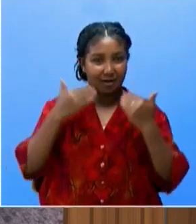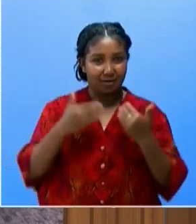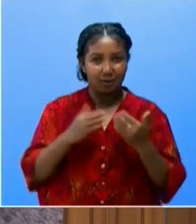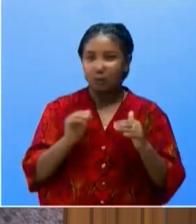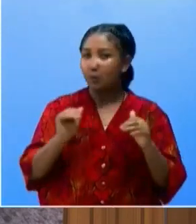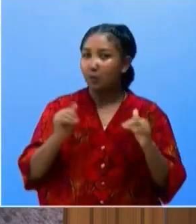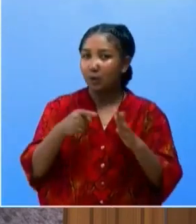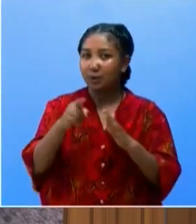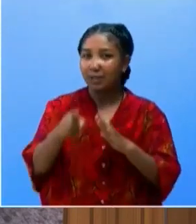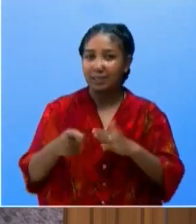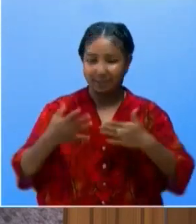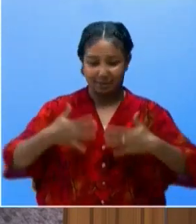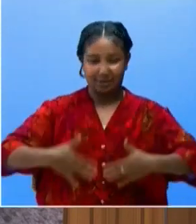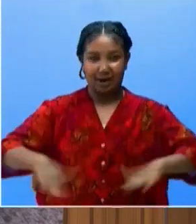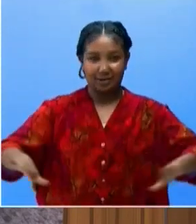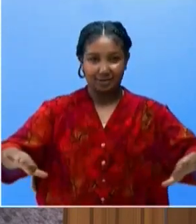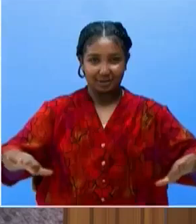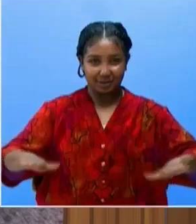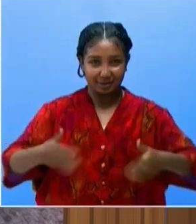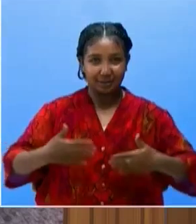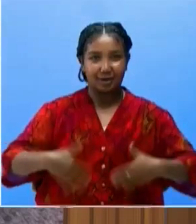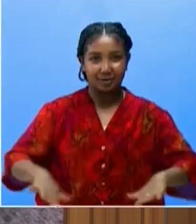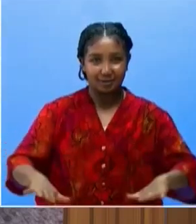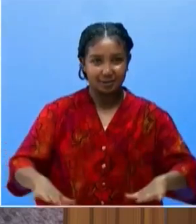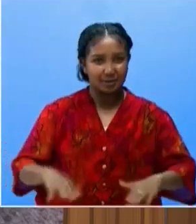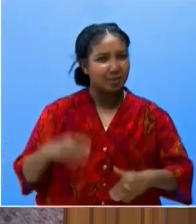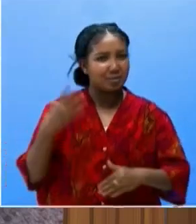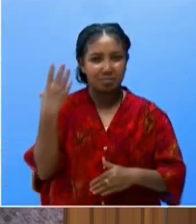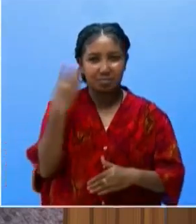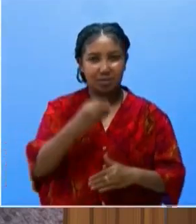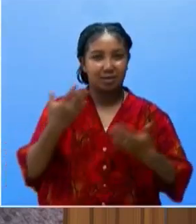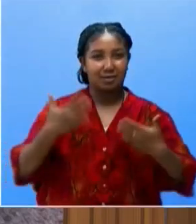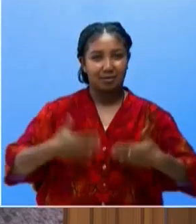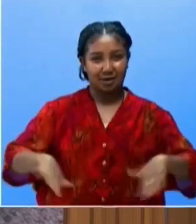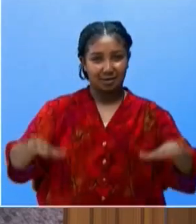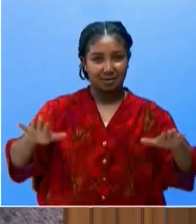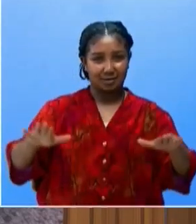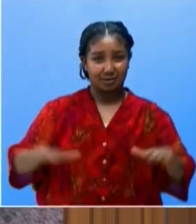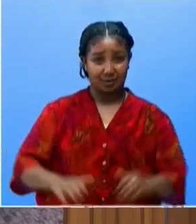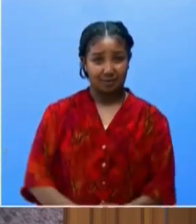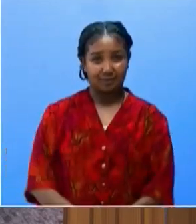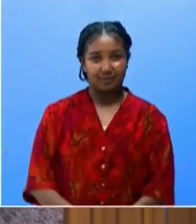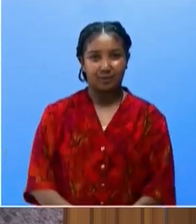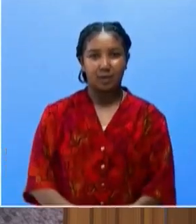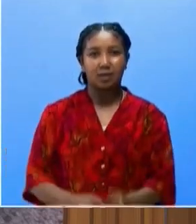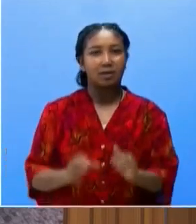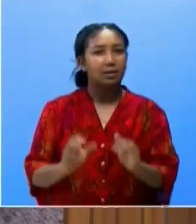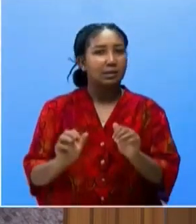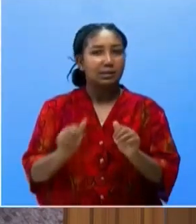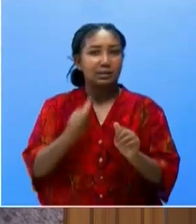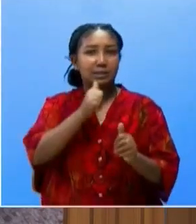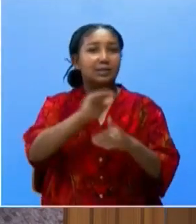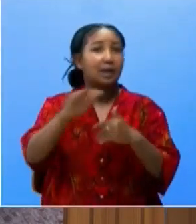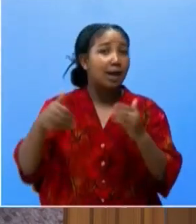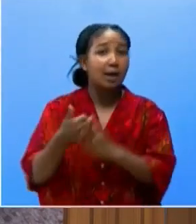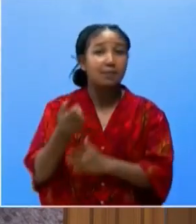How about her dresses? Pretty dresses. Okay. How is she in